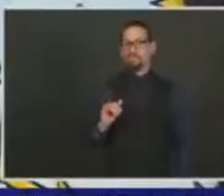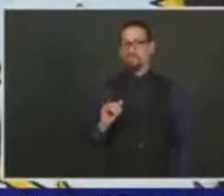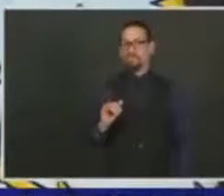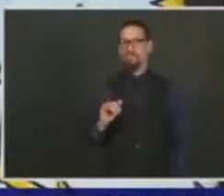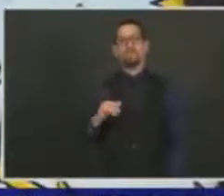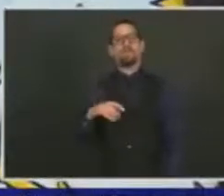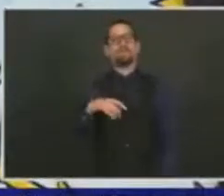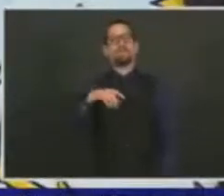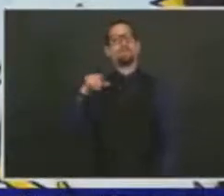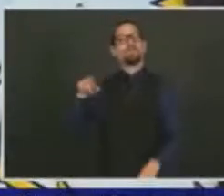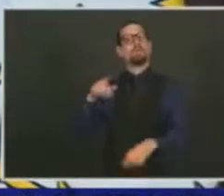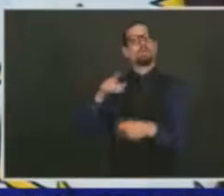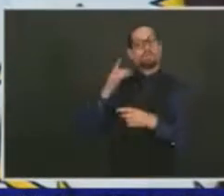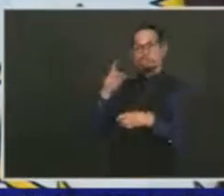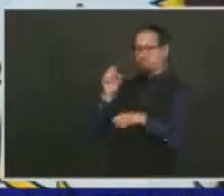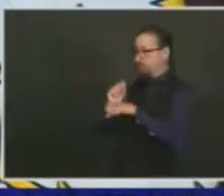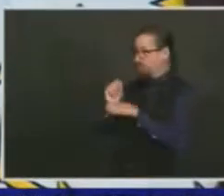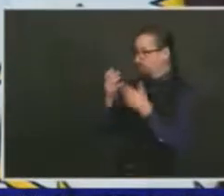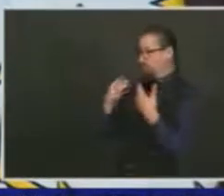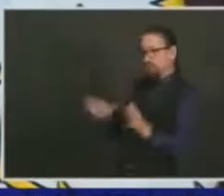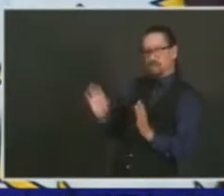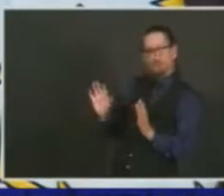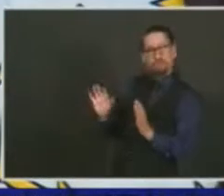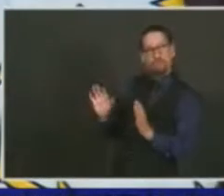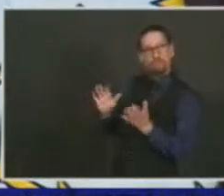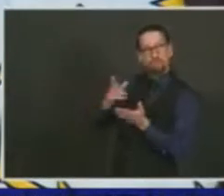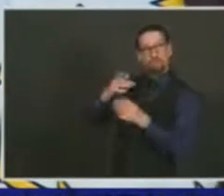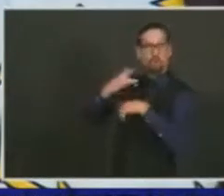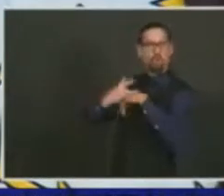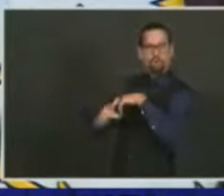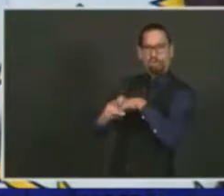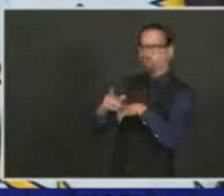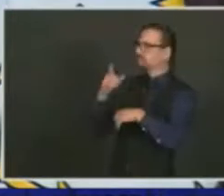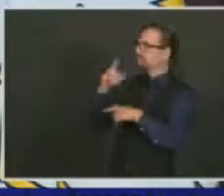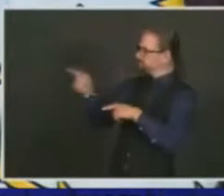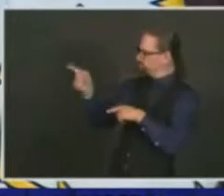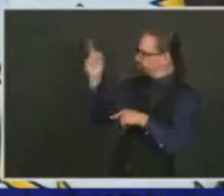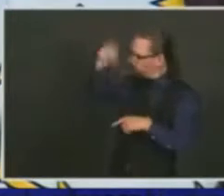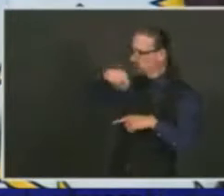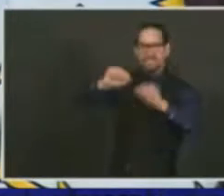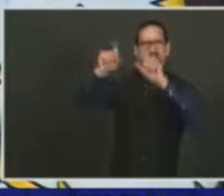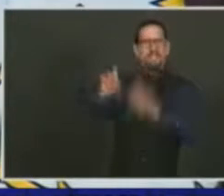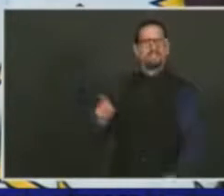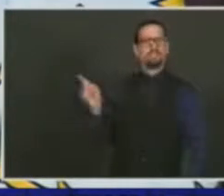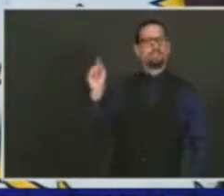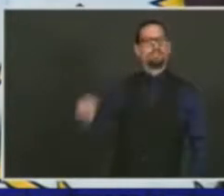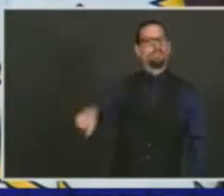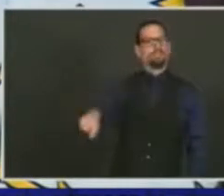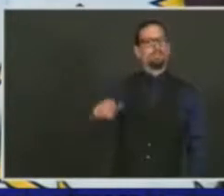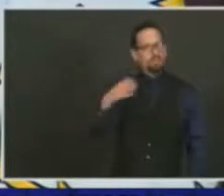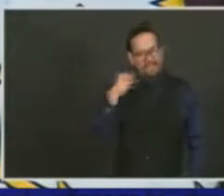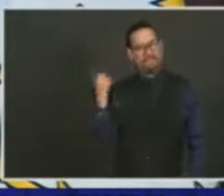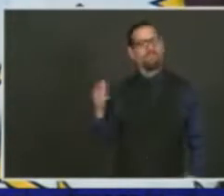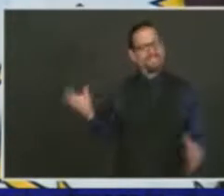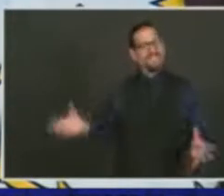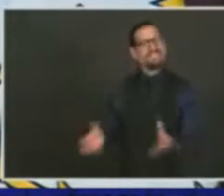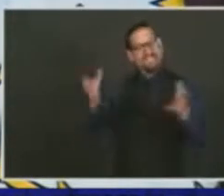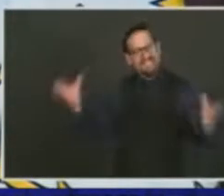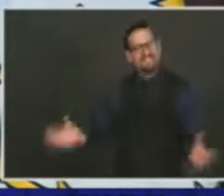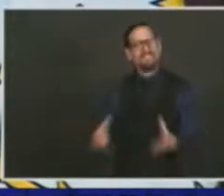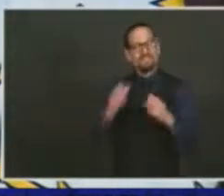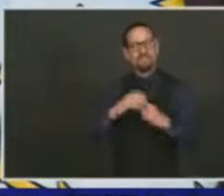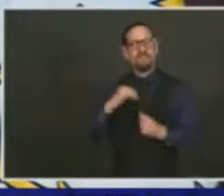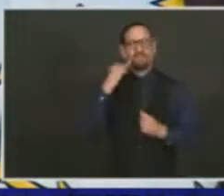Early to go ahead and get tested. And then anyone who can work productively from home, please let them